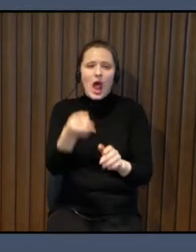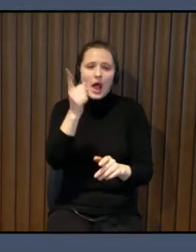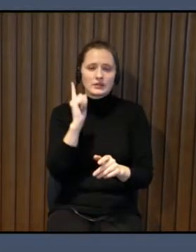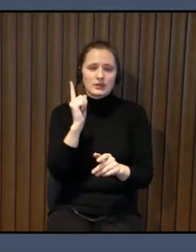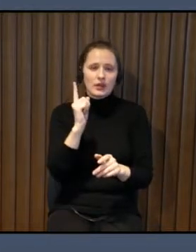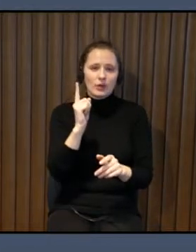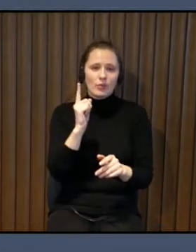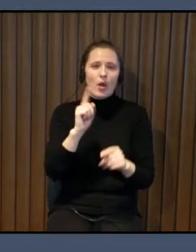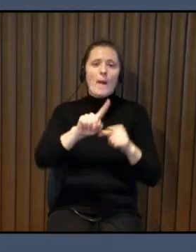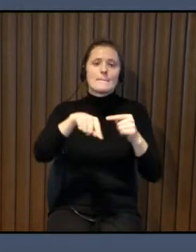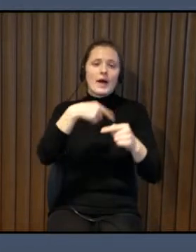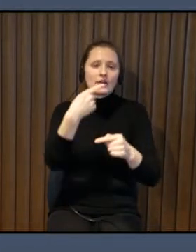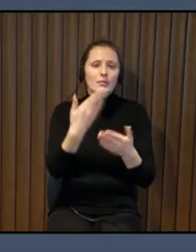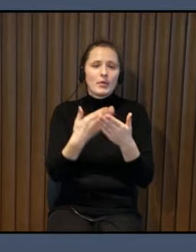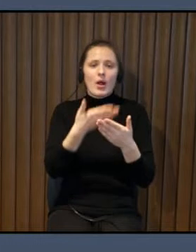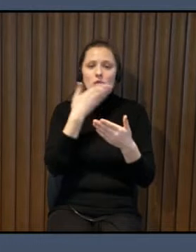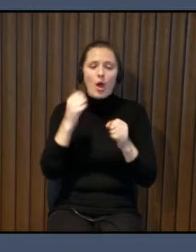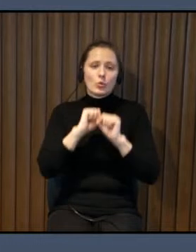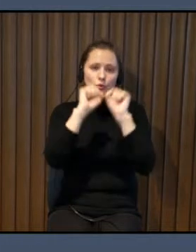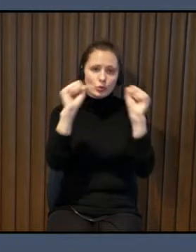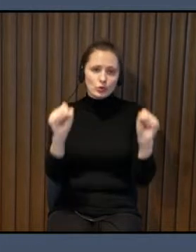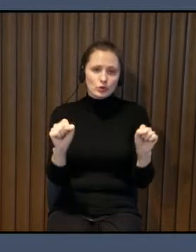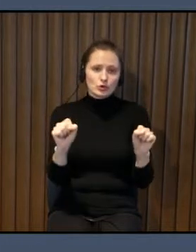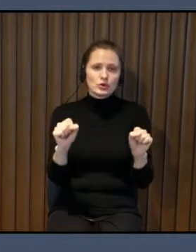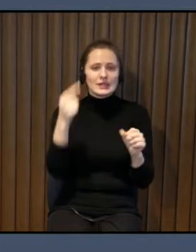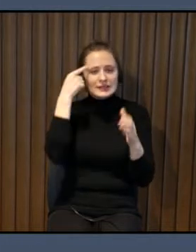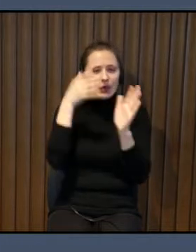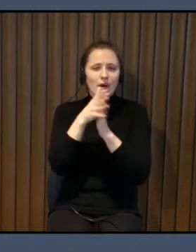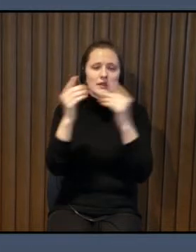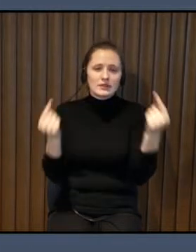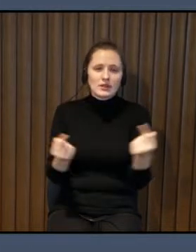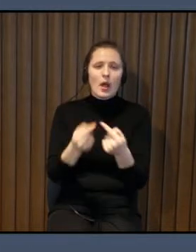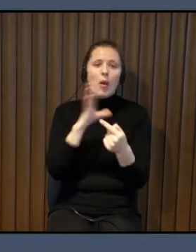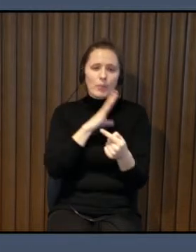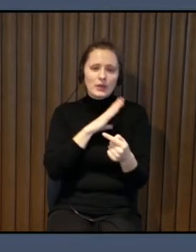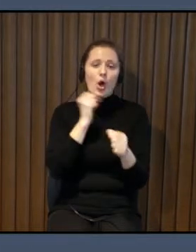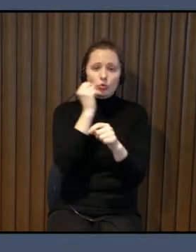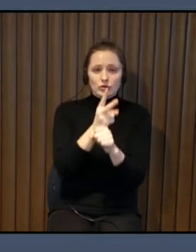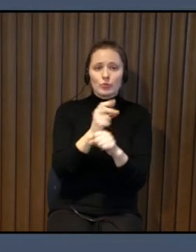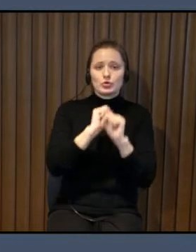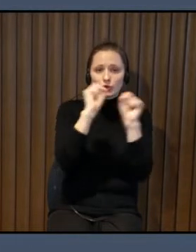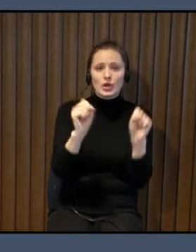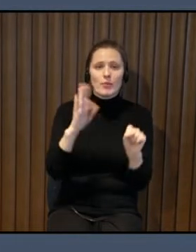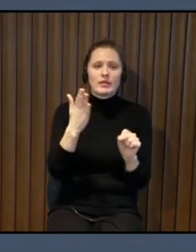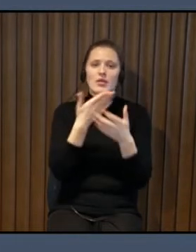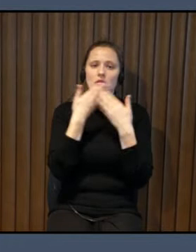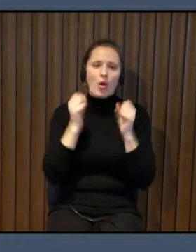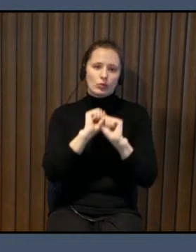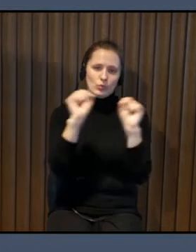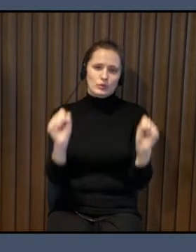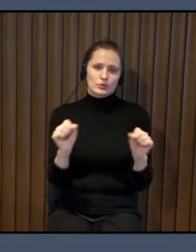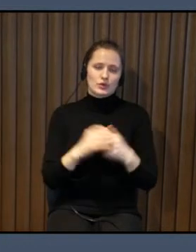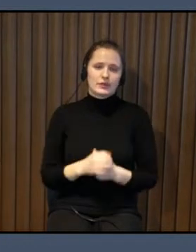those are the objects or legal acts that forbid the